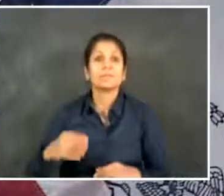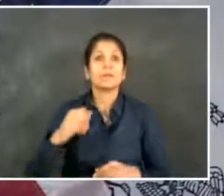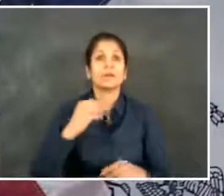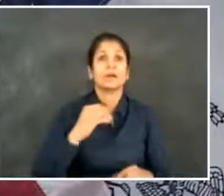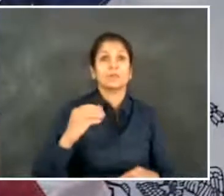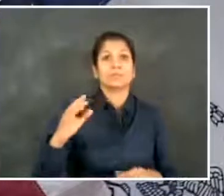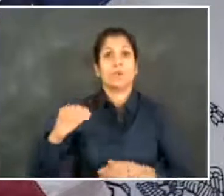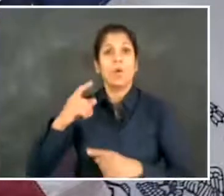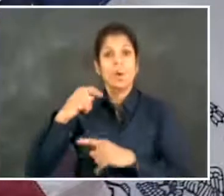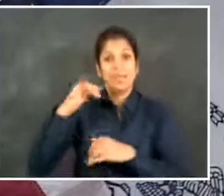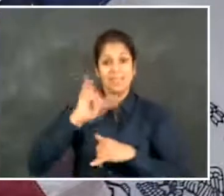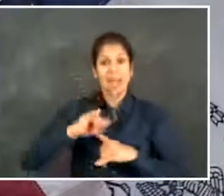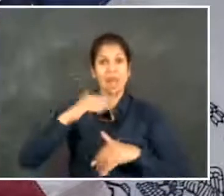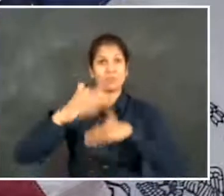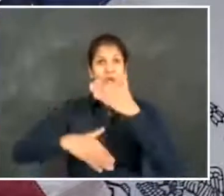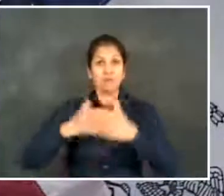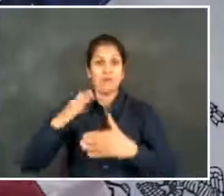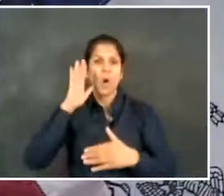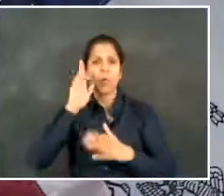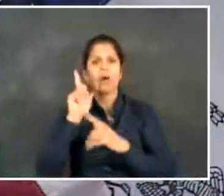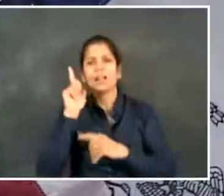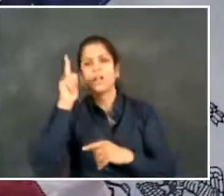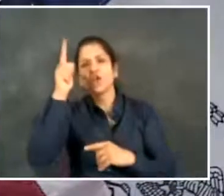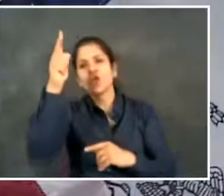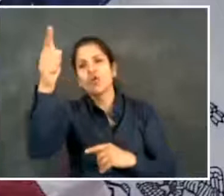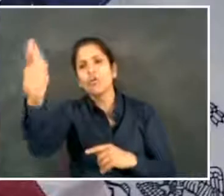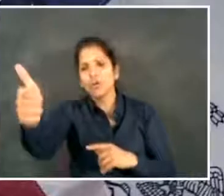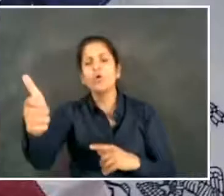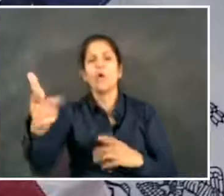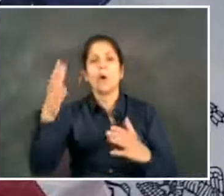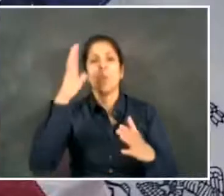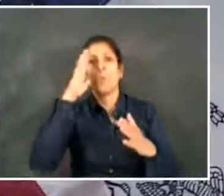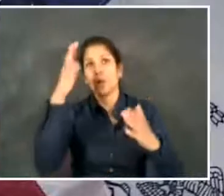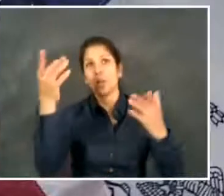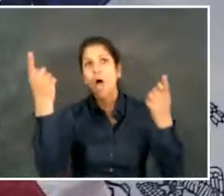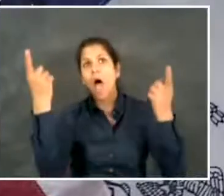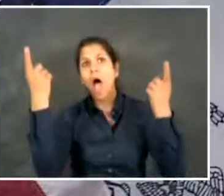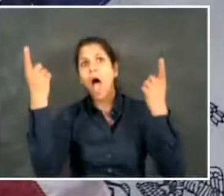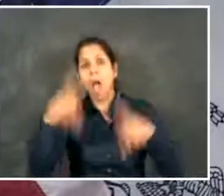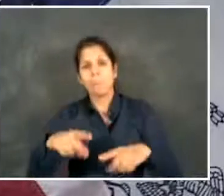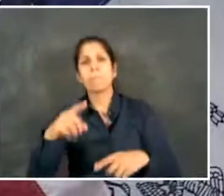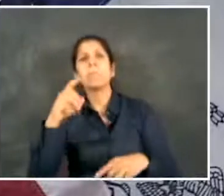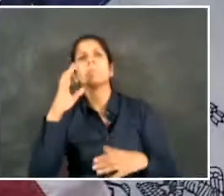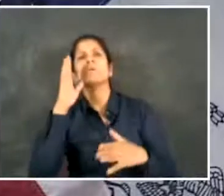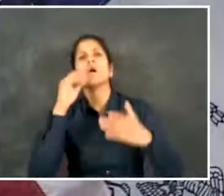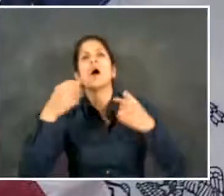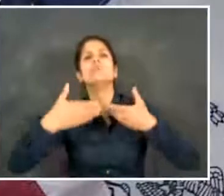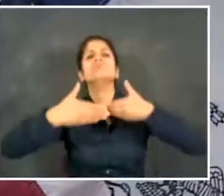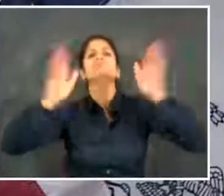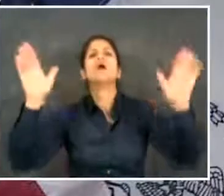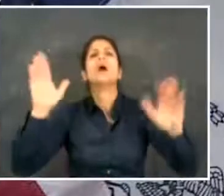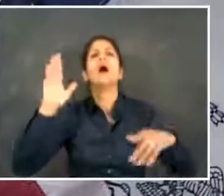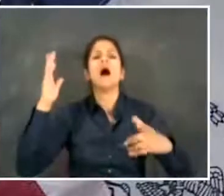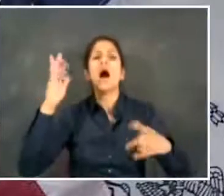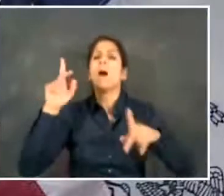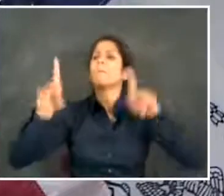we're going to have an opportunity to get more into the kind of public hearing model through the Charter Revision Commission.